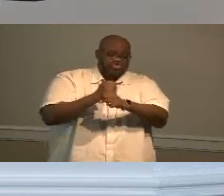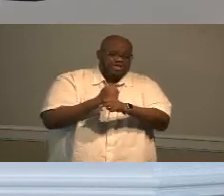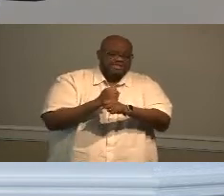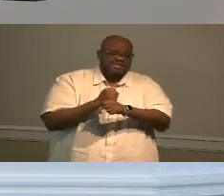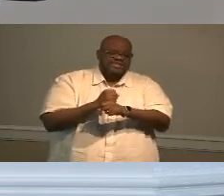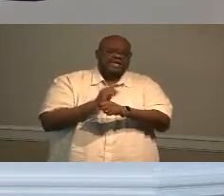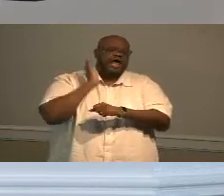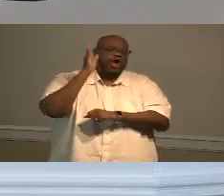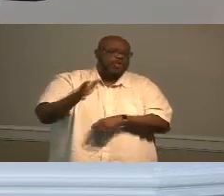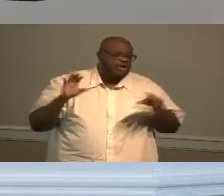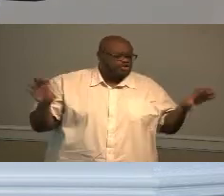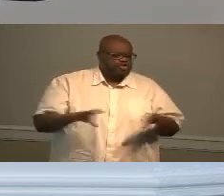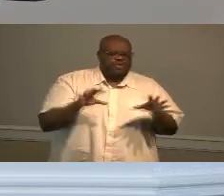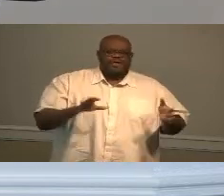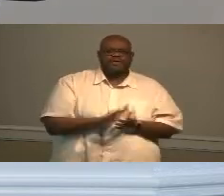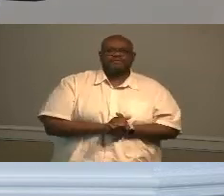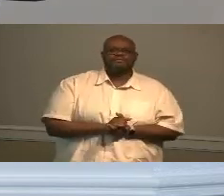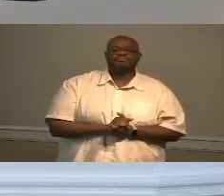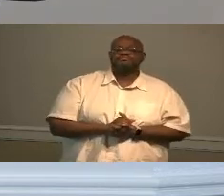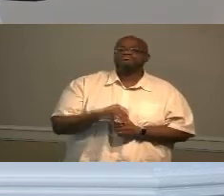it.